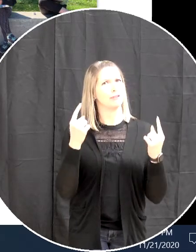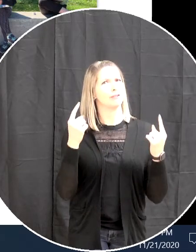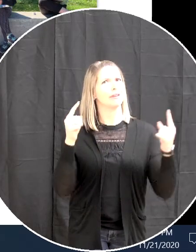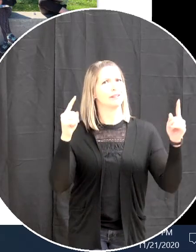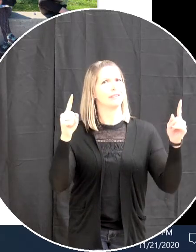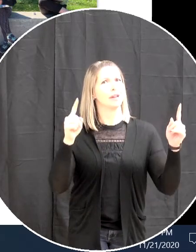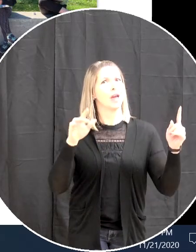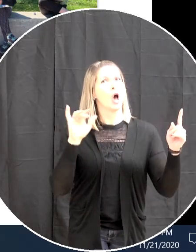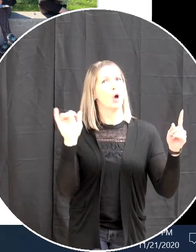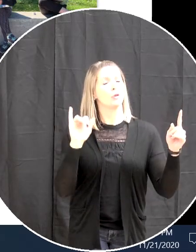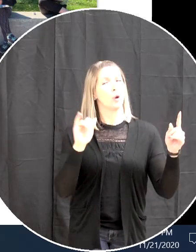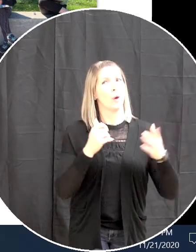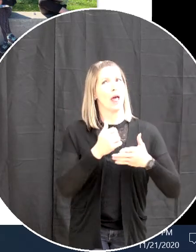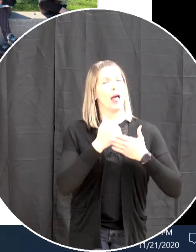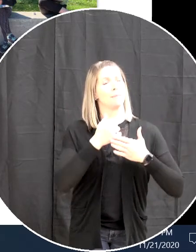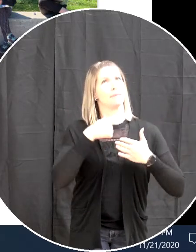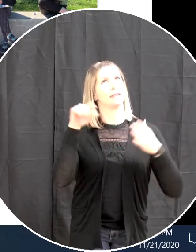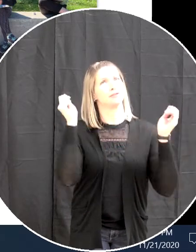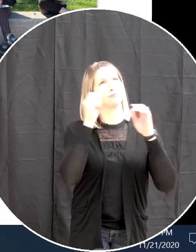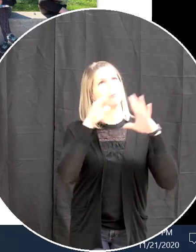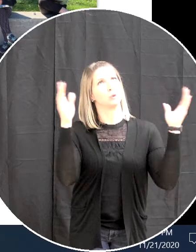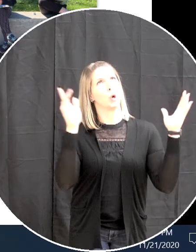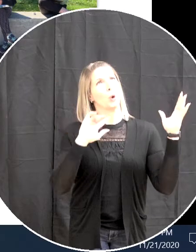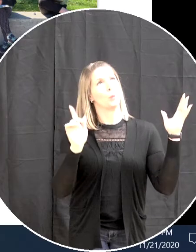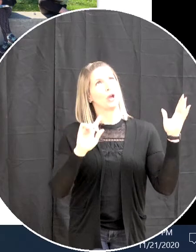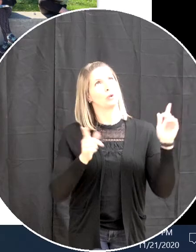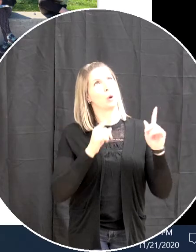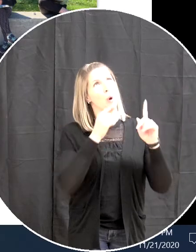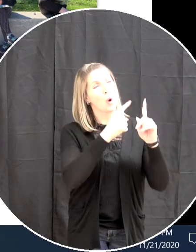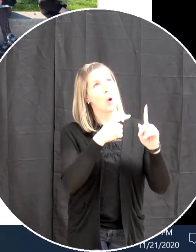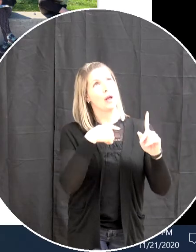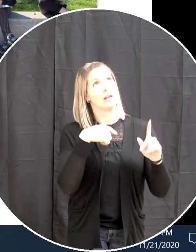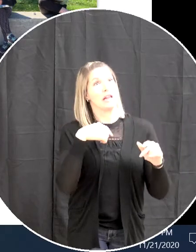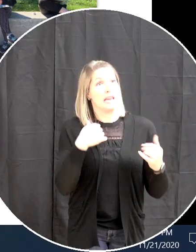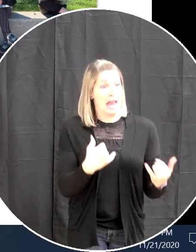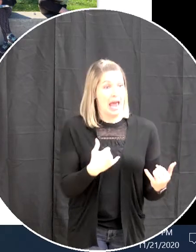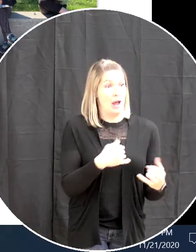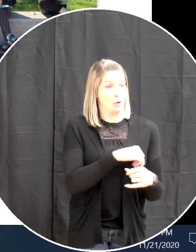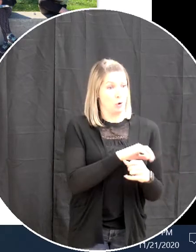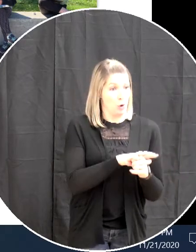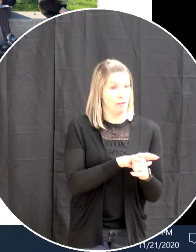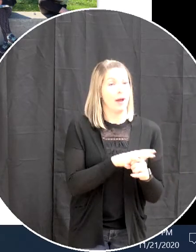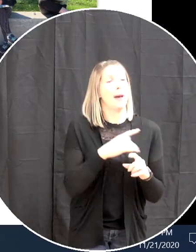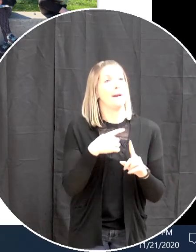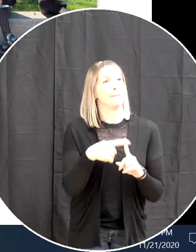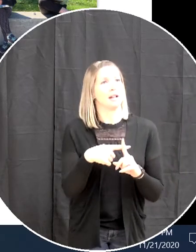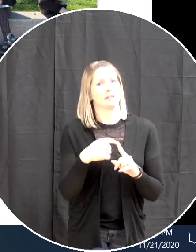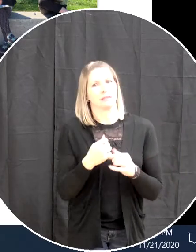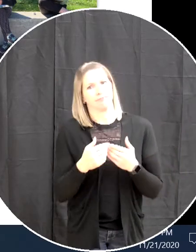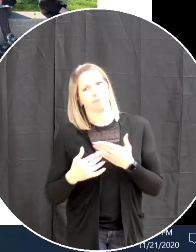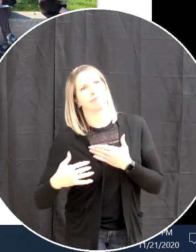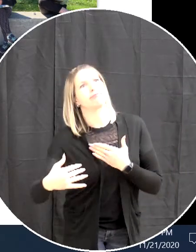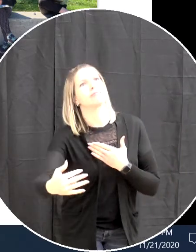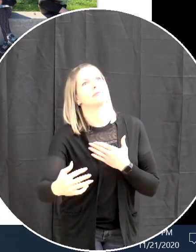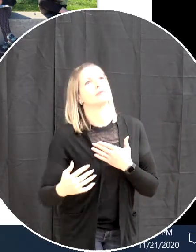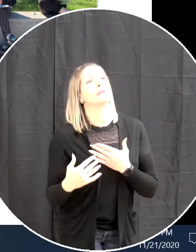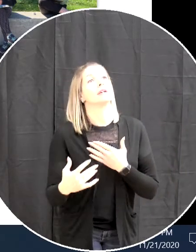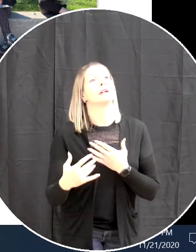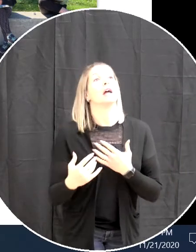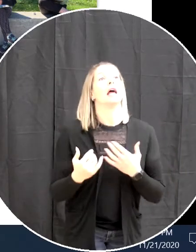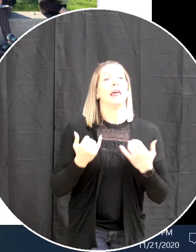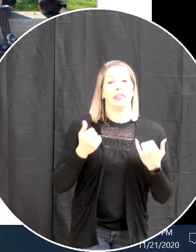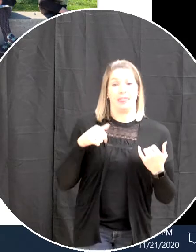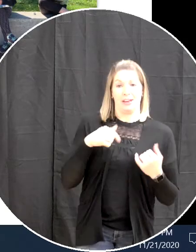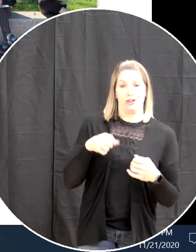education, not just in COVID times, but beyond. With respect to attendance, we've been tracking attendance